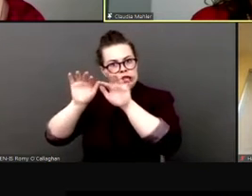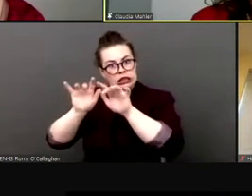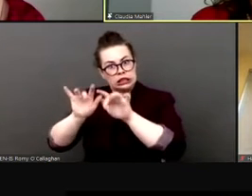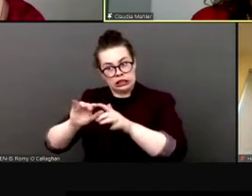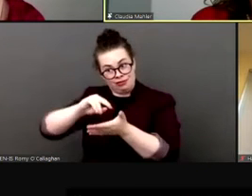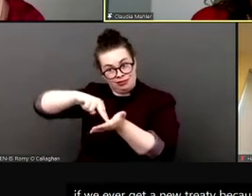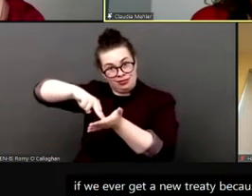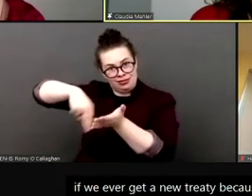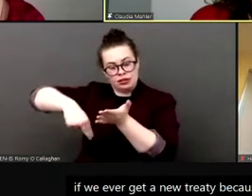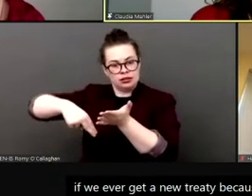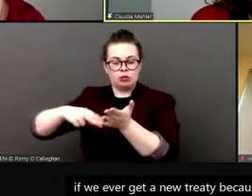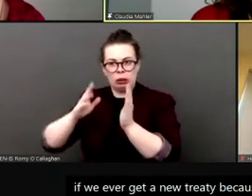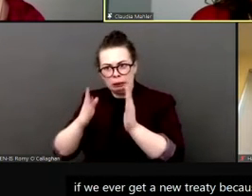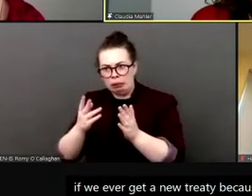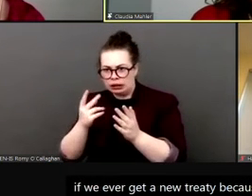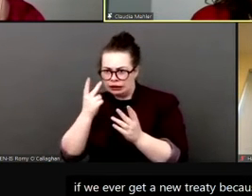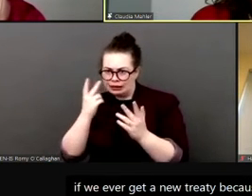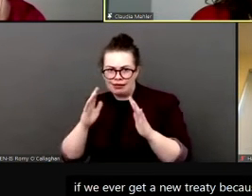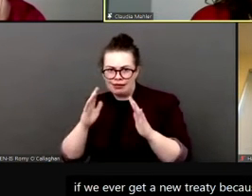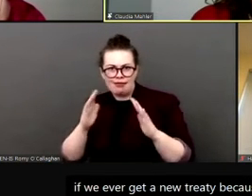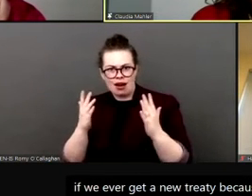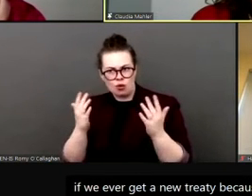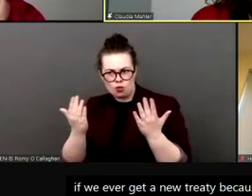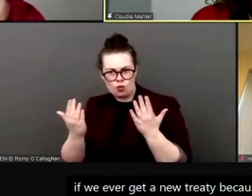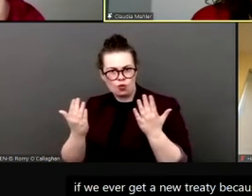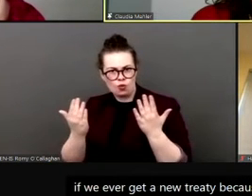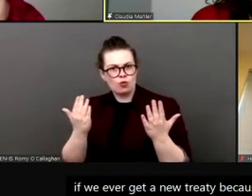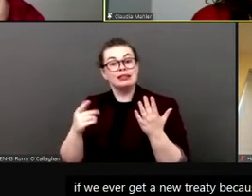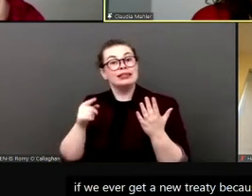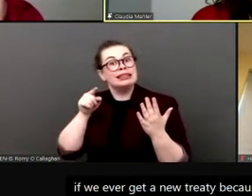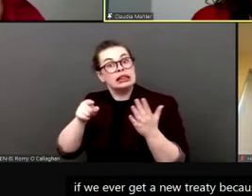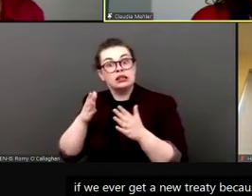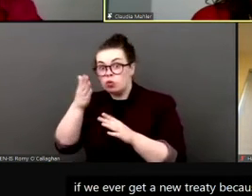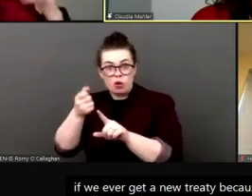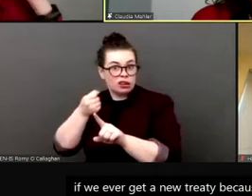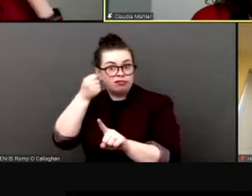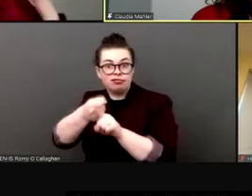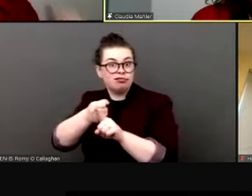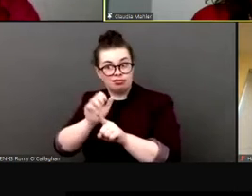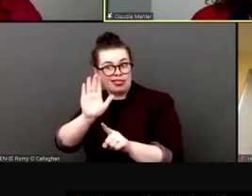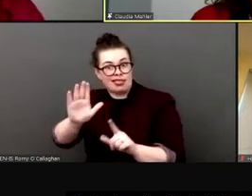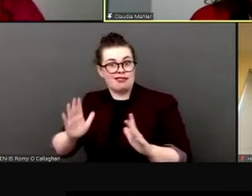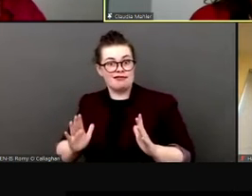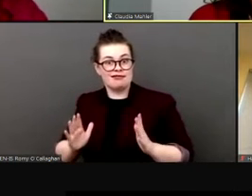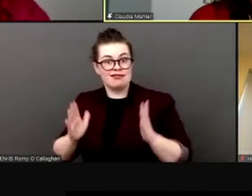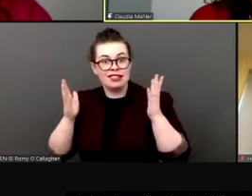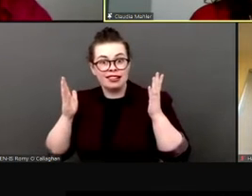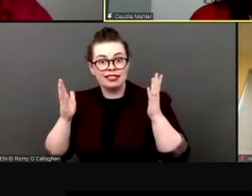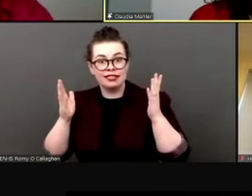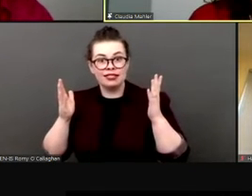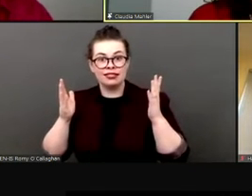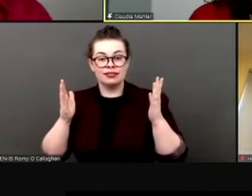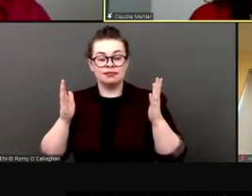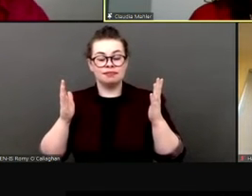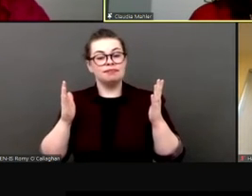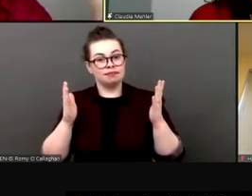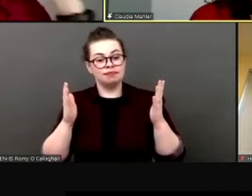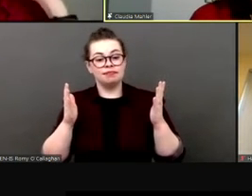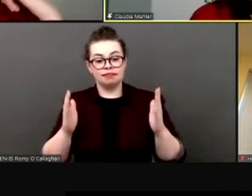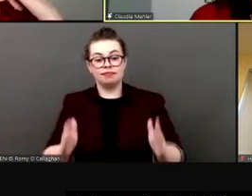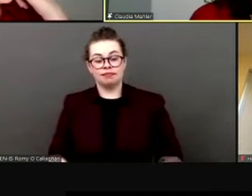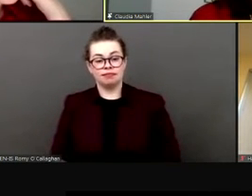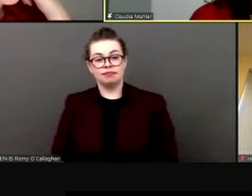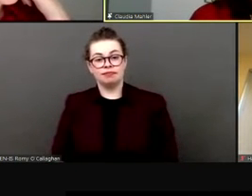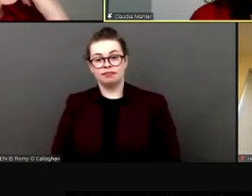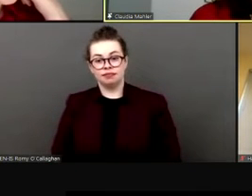show directly what this means for older persons and also the diversity of older persons. And as